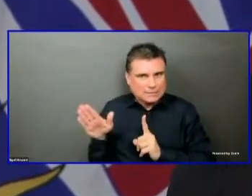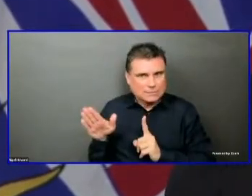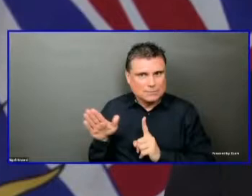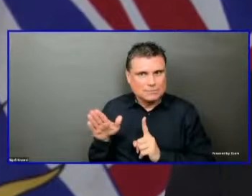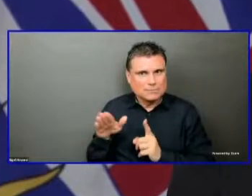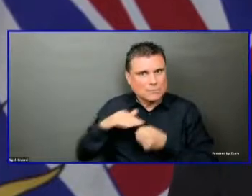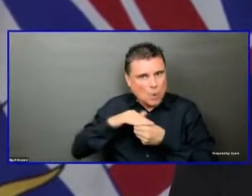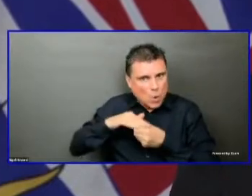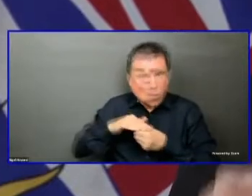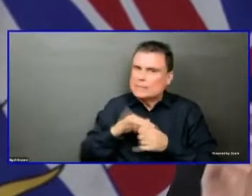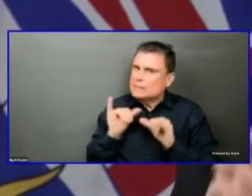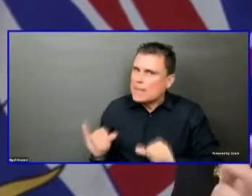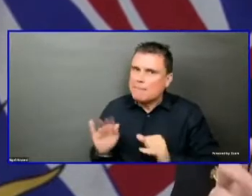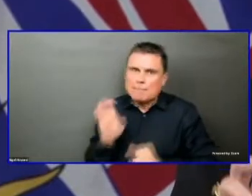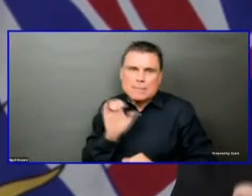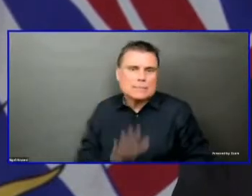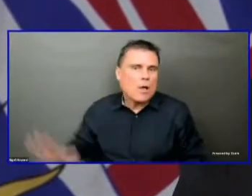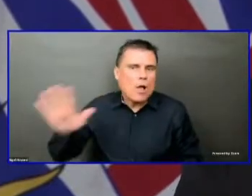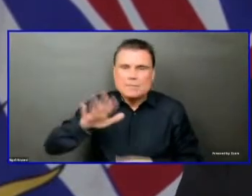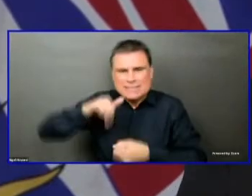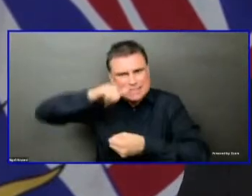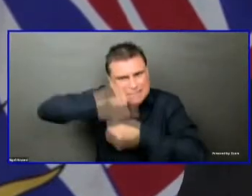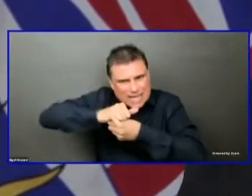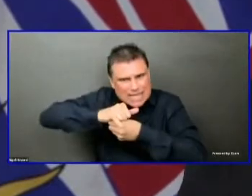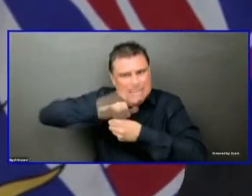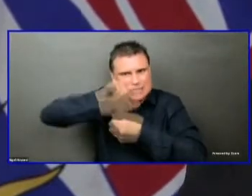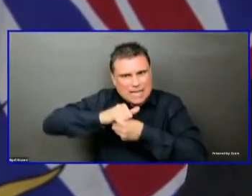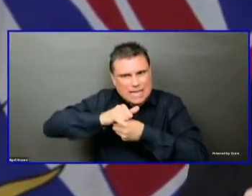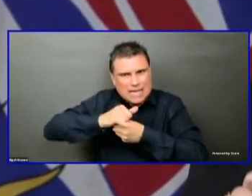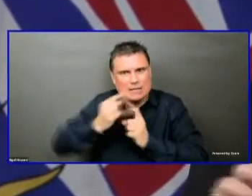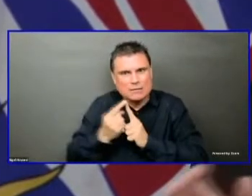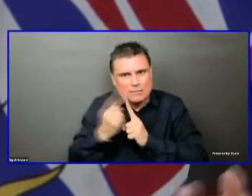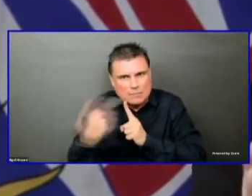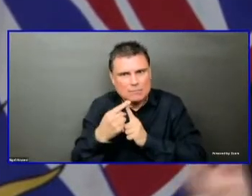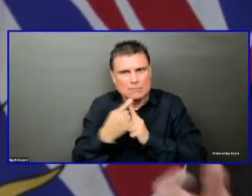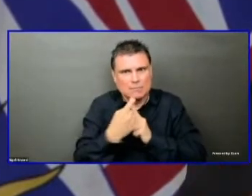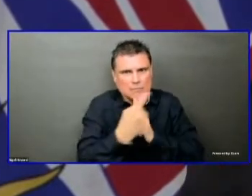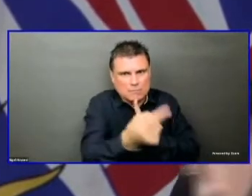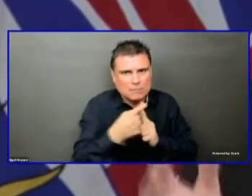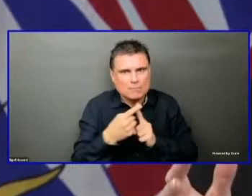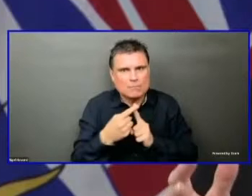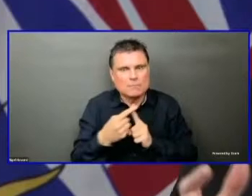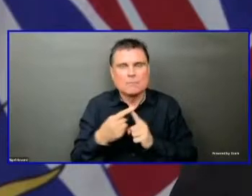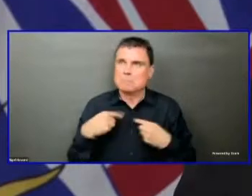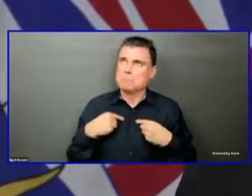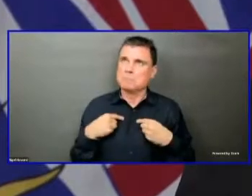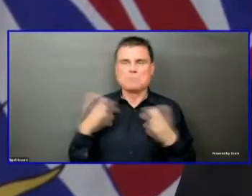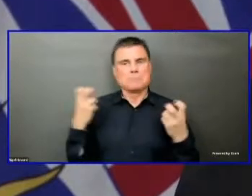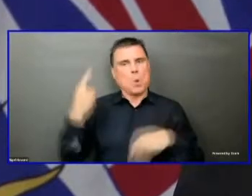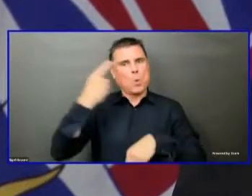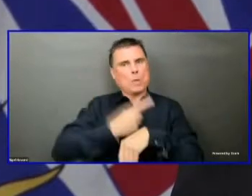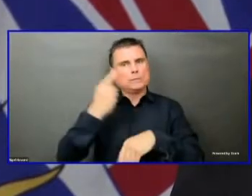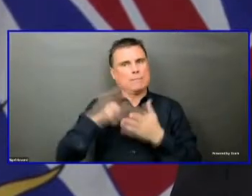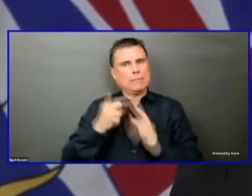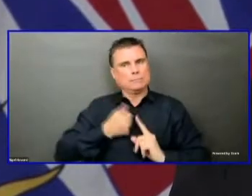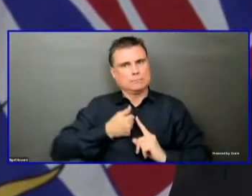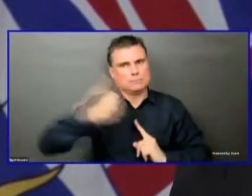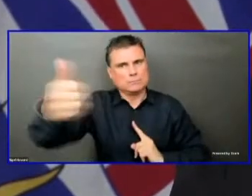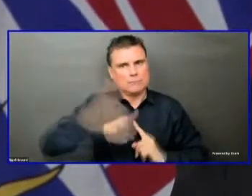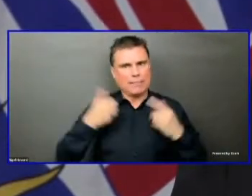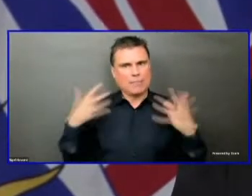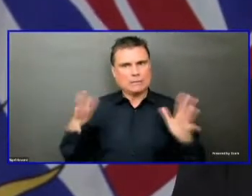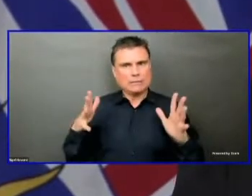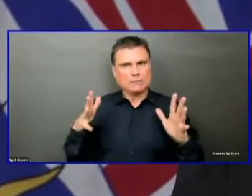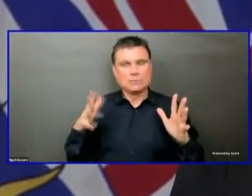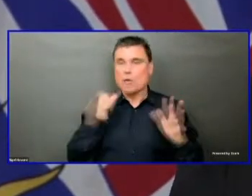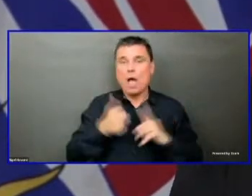trips is a good proxy for that. I know that means that there's a broader community that can do day trips